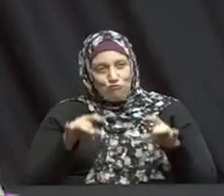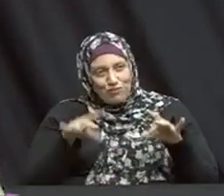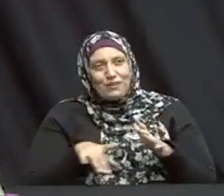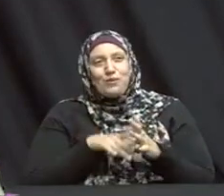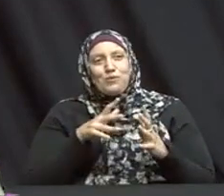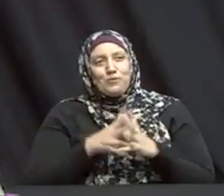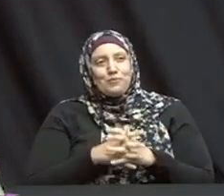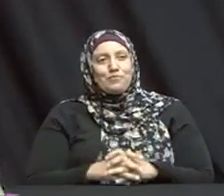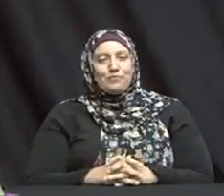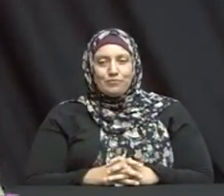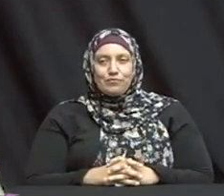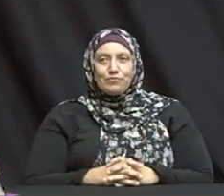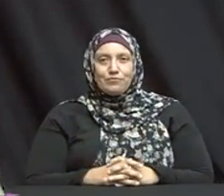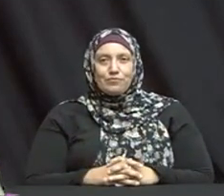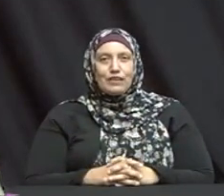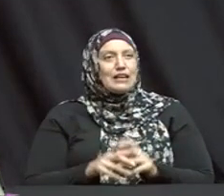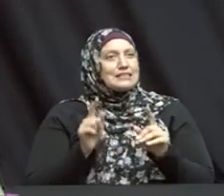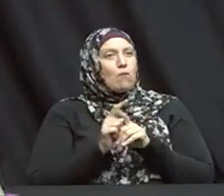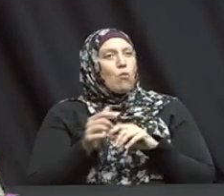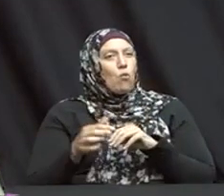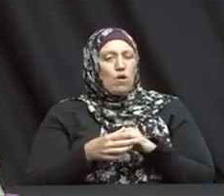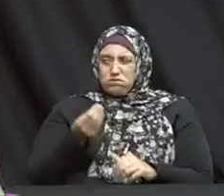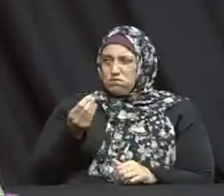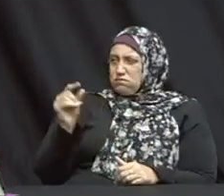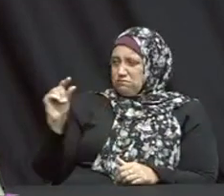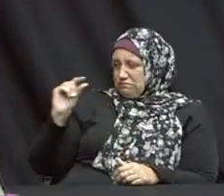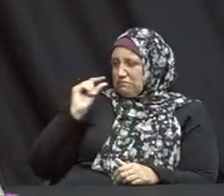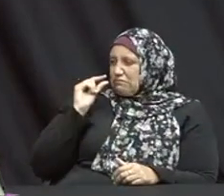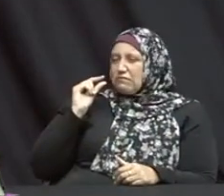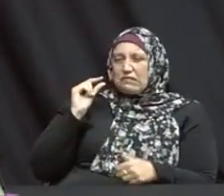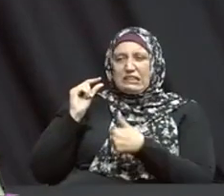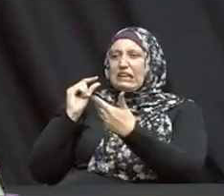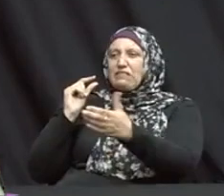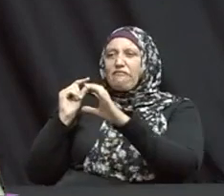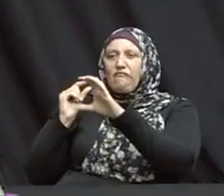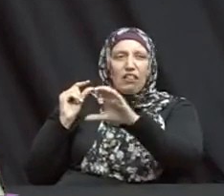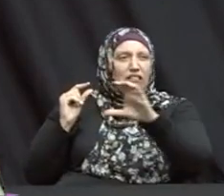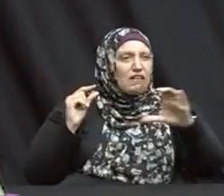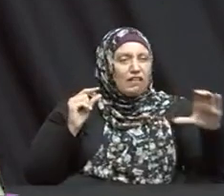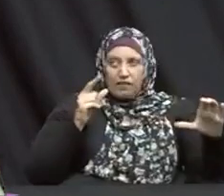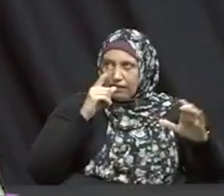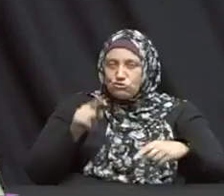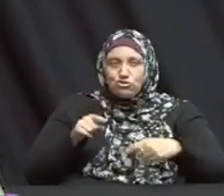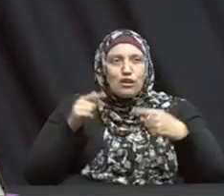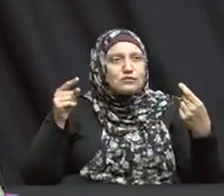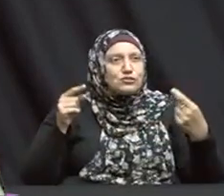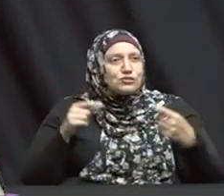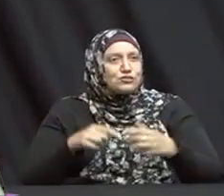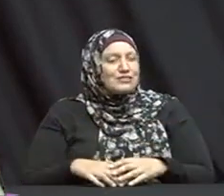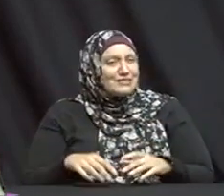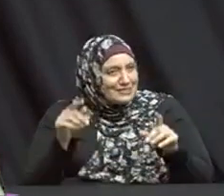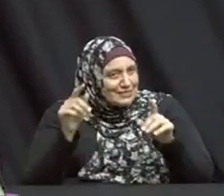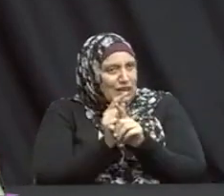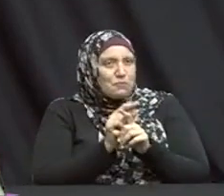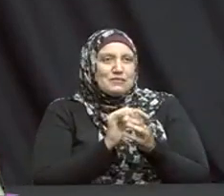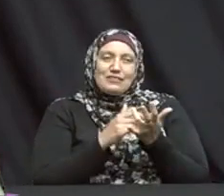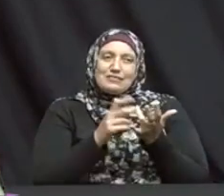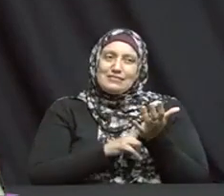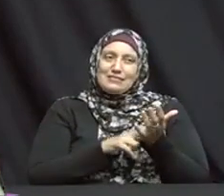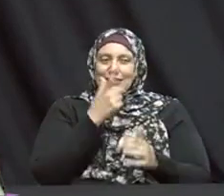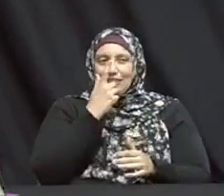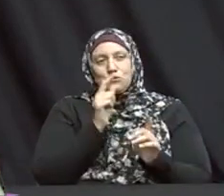Likewise, the wife who believes she's not getting enough could challenge the will. And likewise,